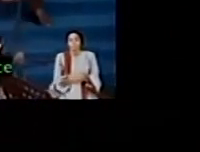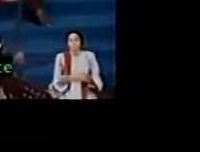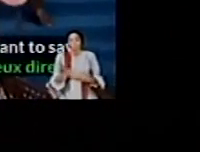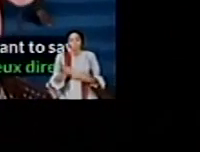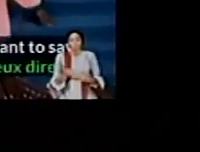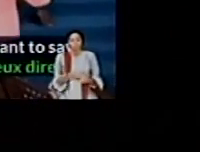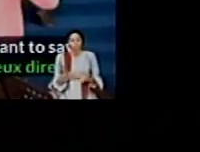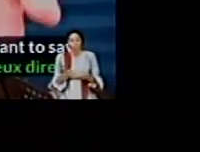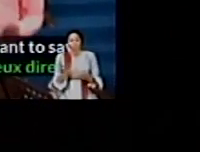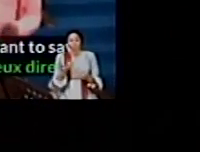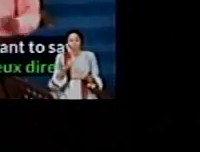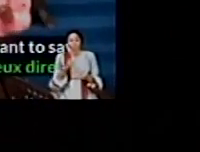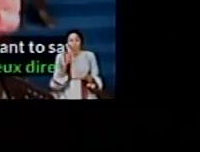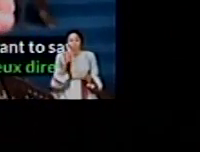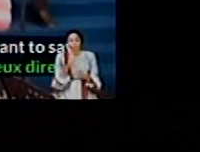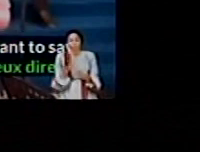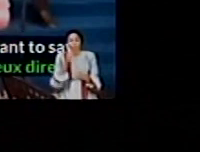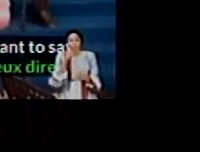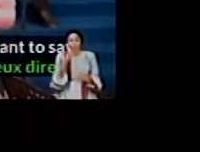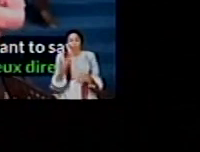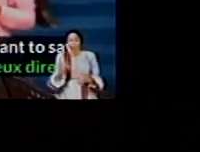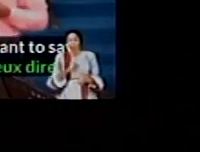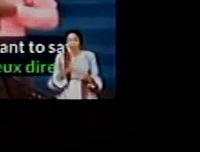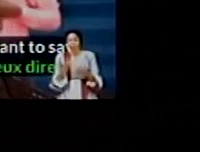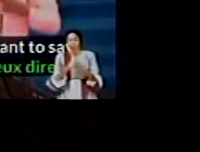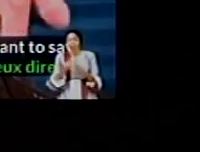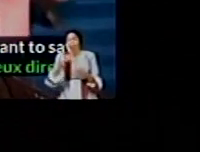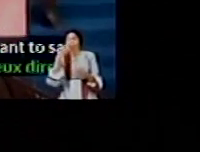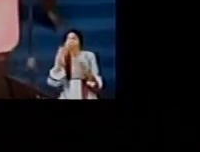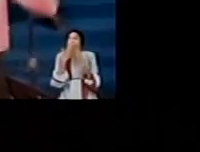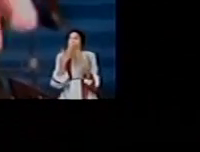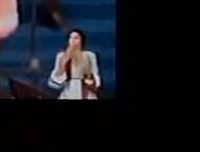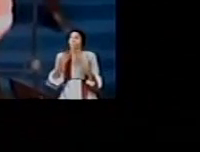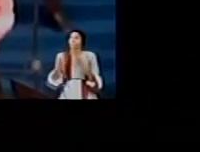There's just one thing that I want to say.